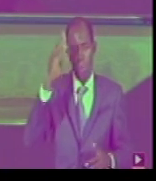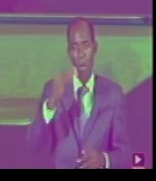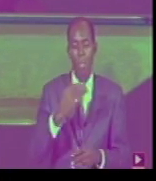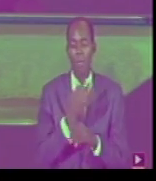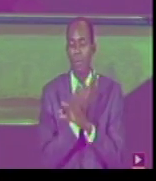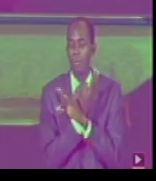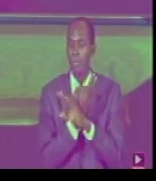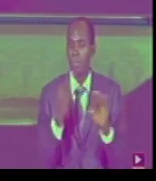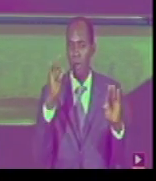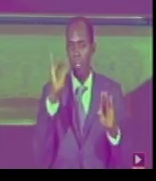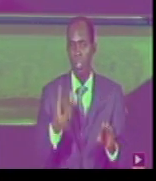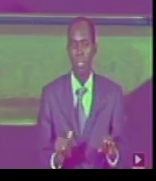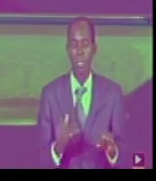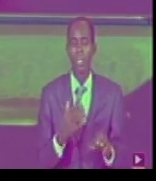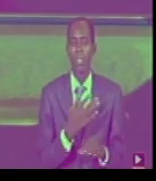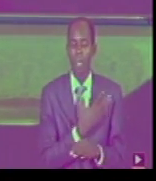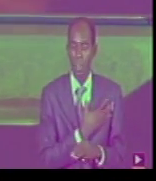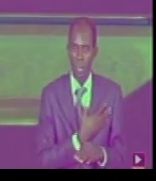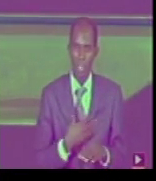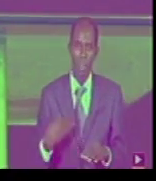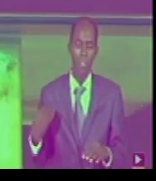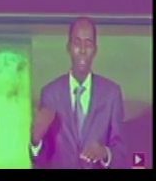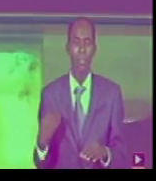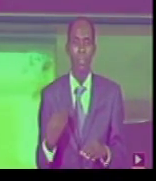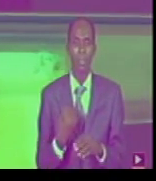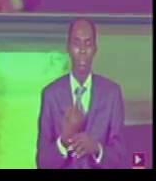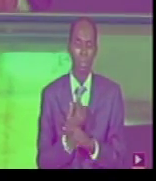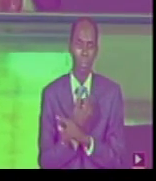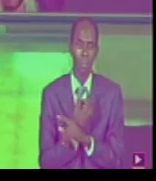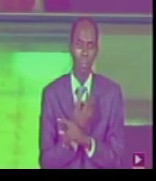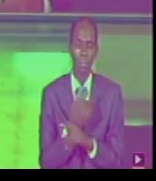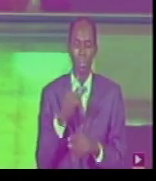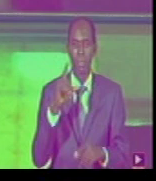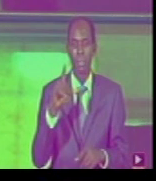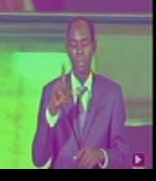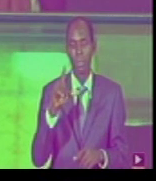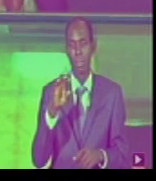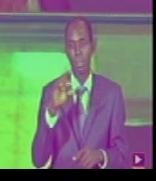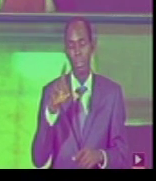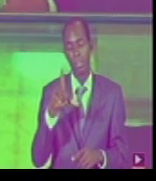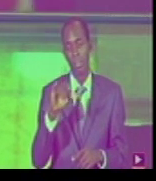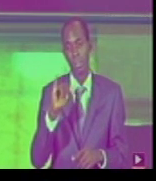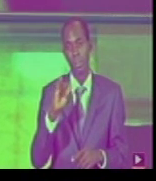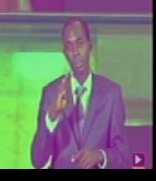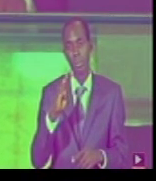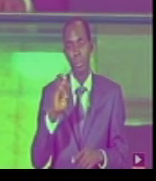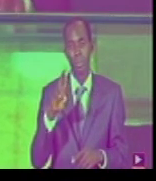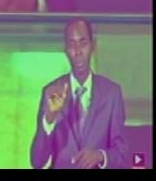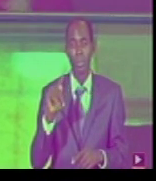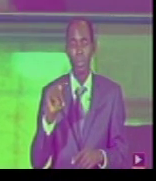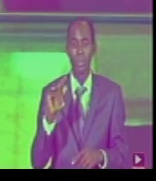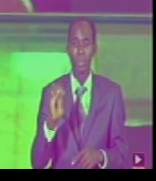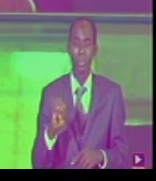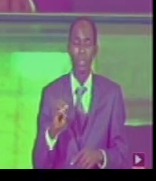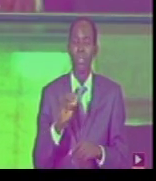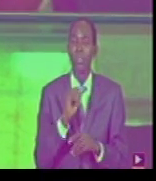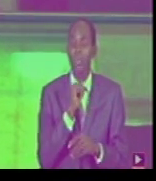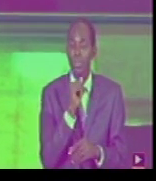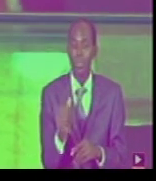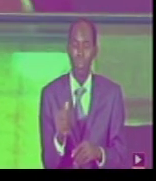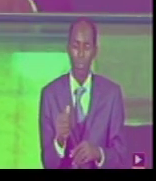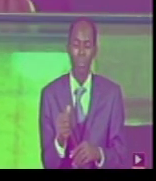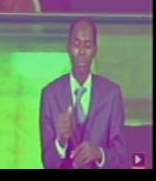not, and it shall be given him. I will have more wisdom, I